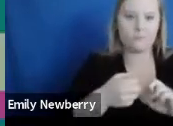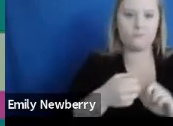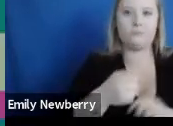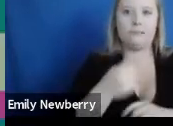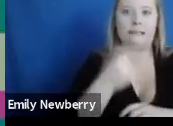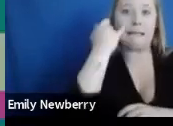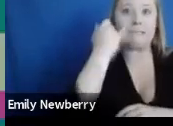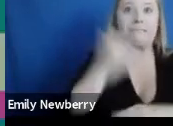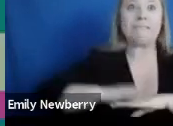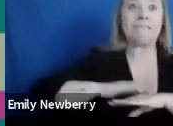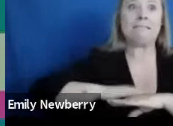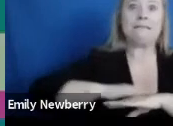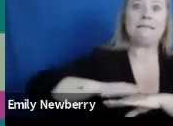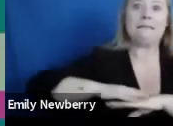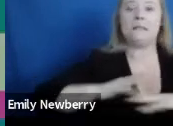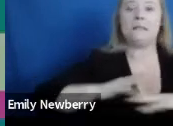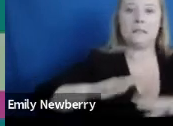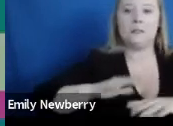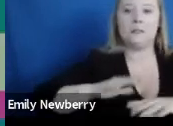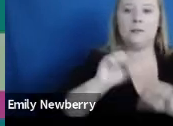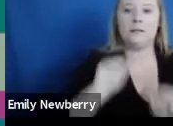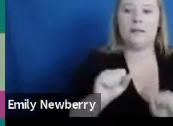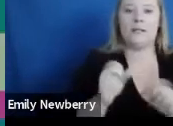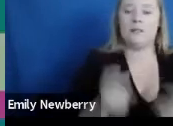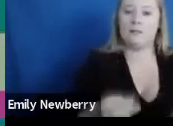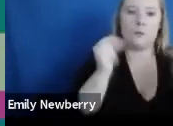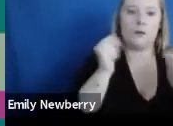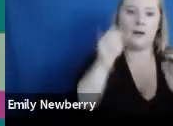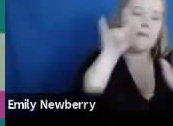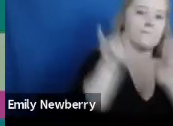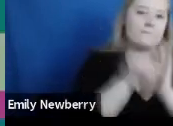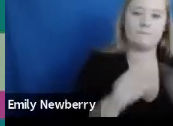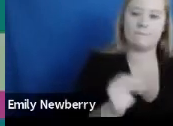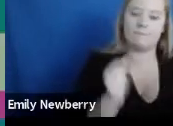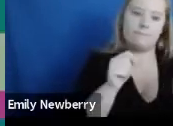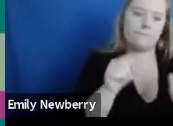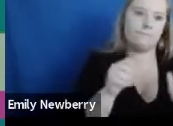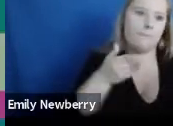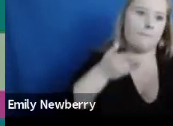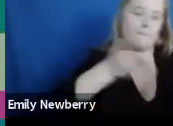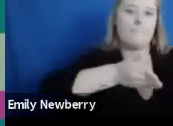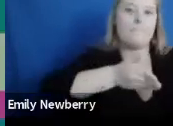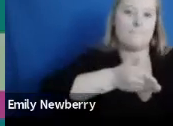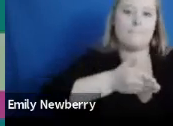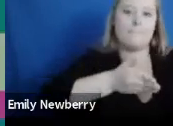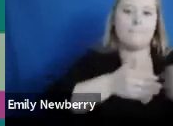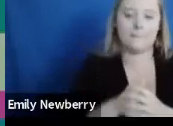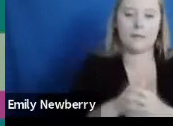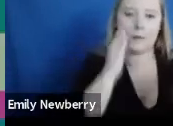up, they can quickly identify what formation these waters are coming out of, and hopefully